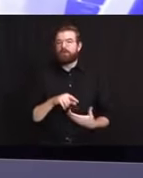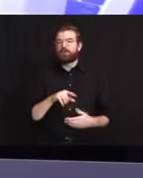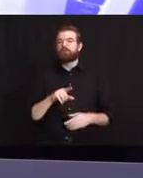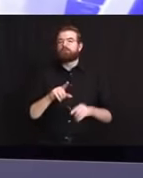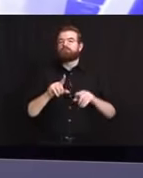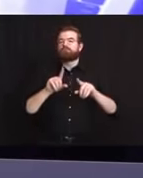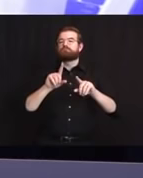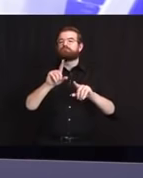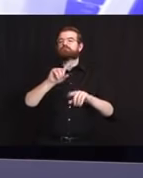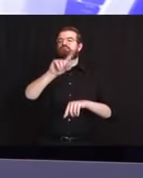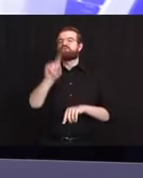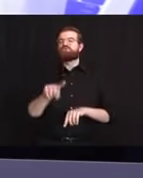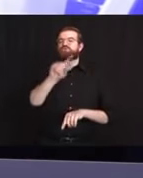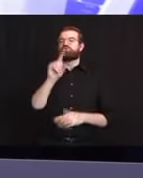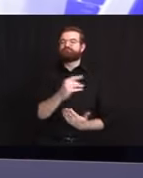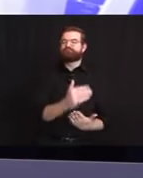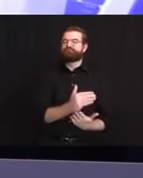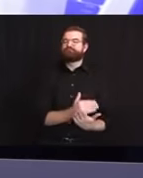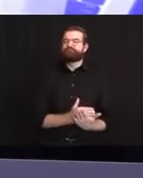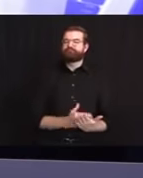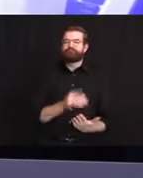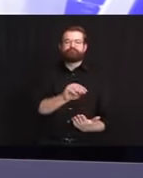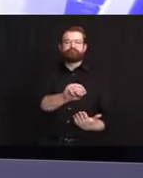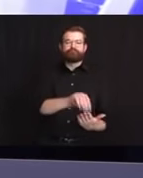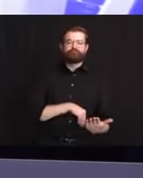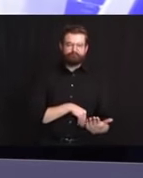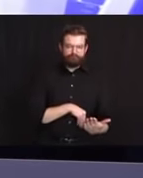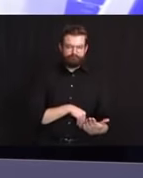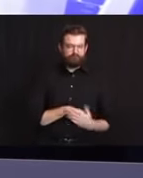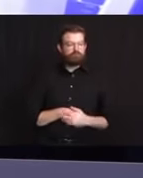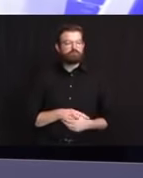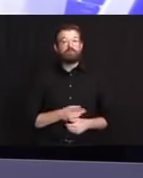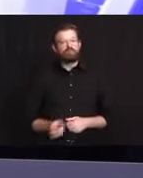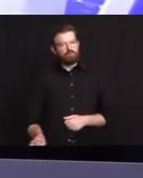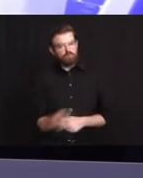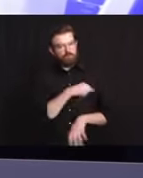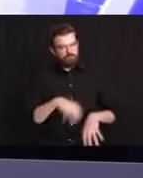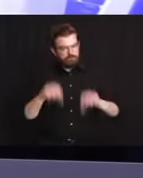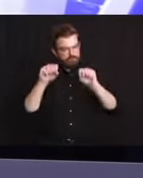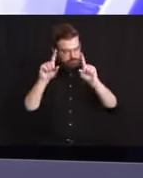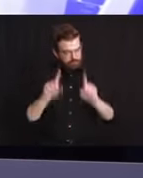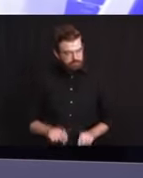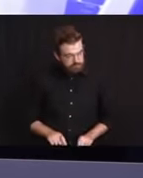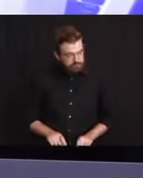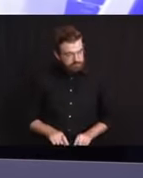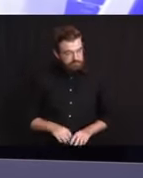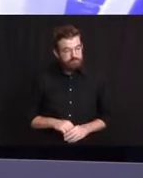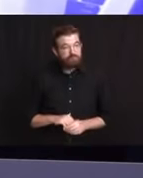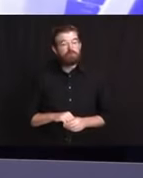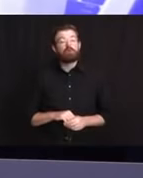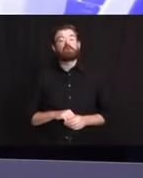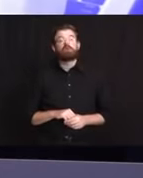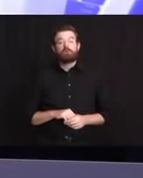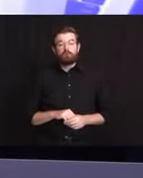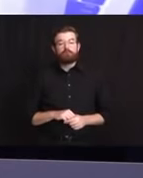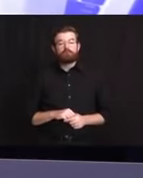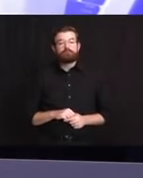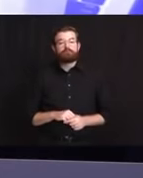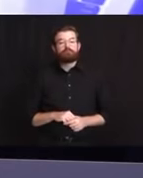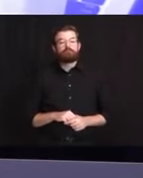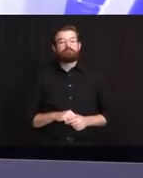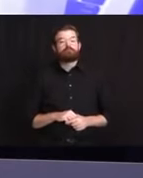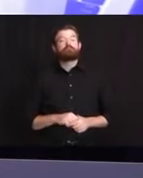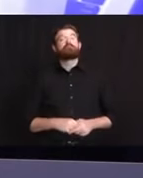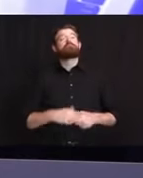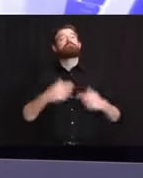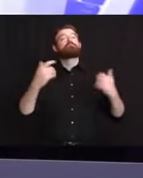and ascertain if they have any other needs. Moving on to my daily report, as the governor shared, our hospitals are